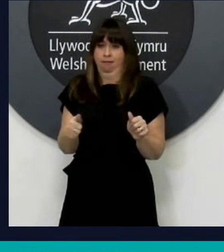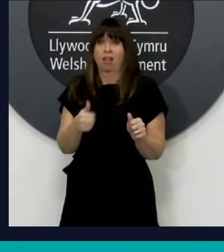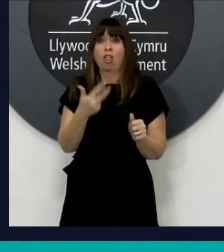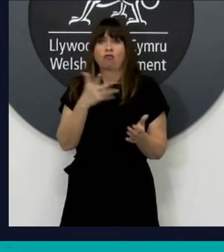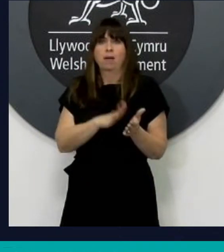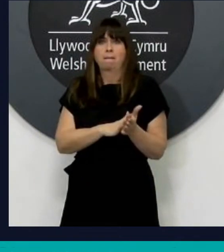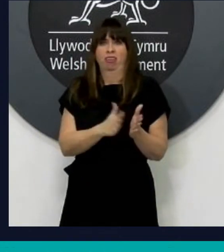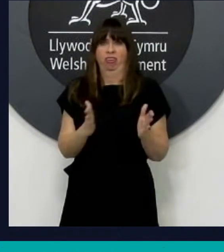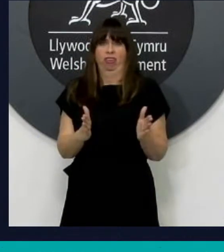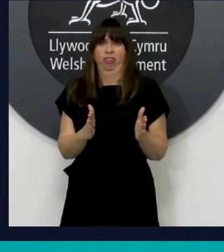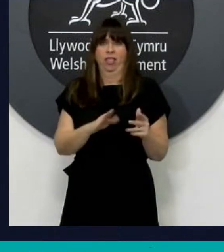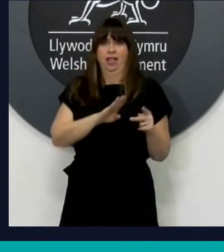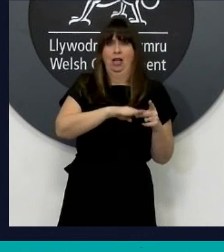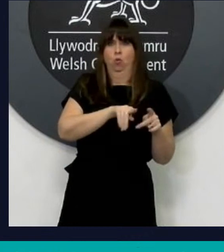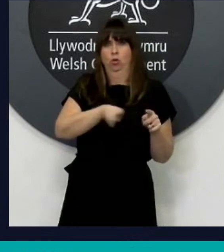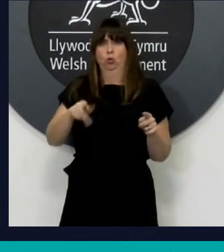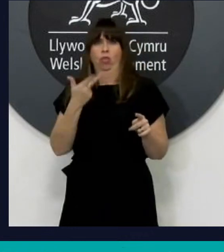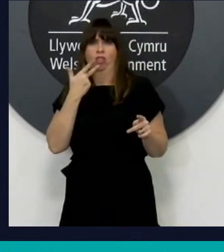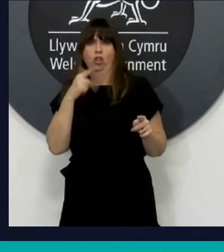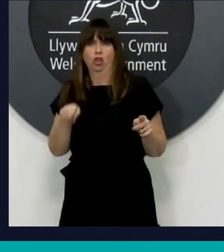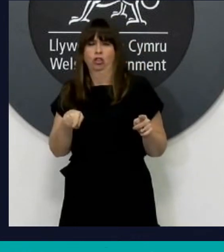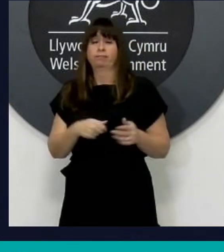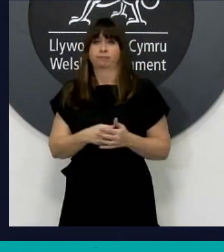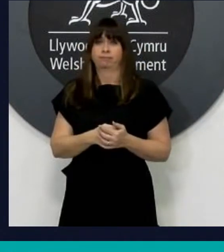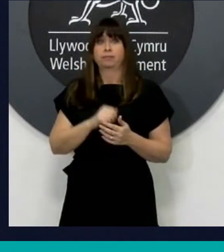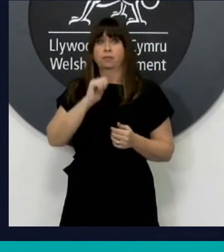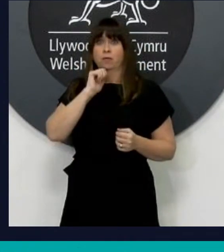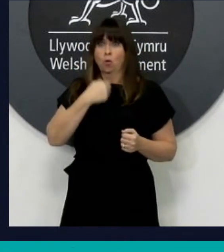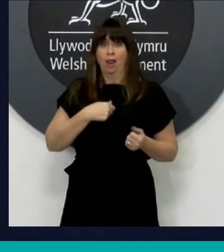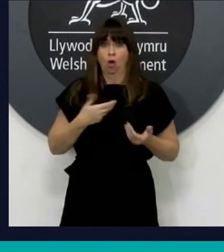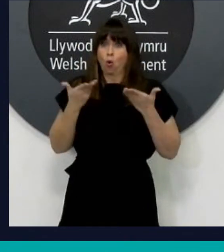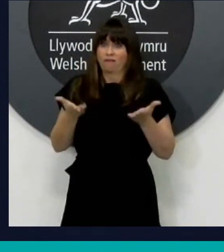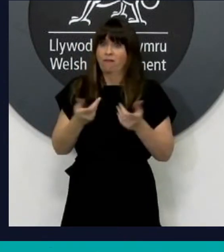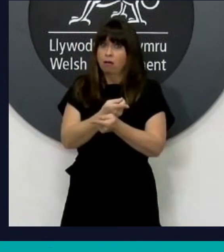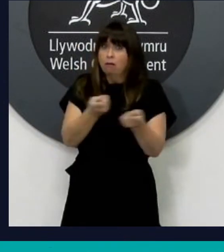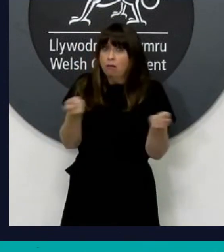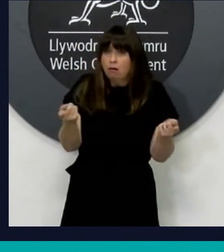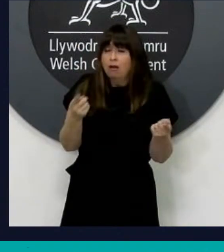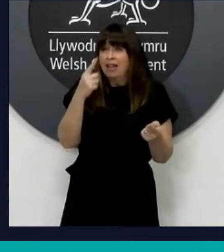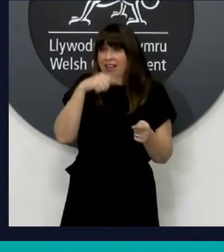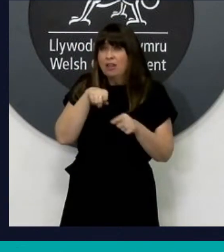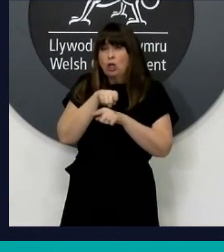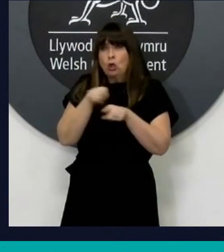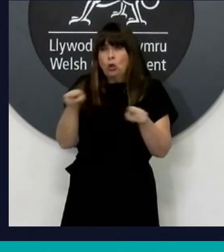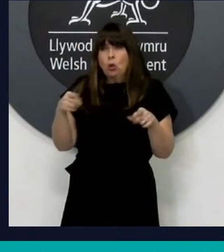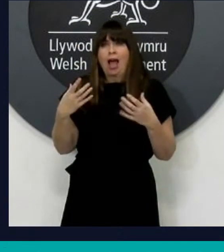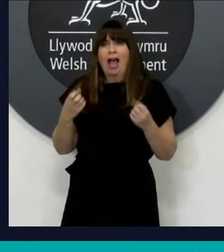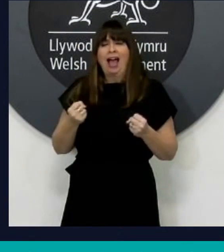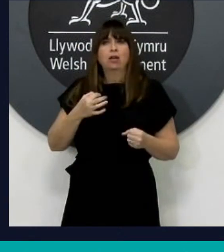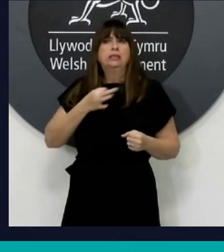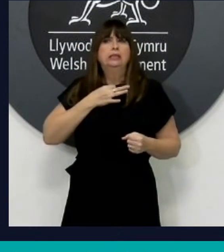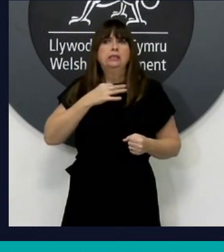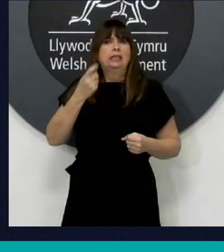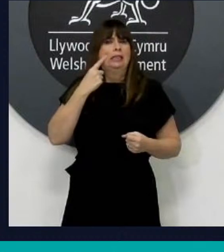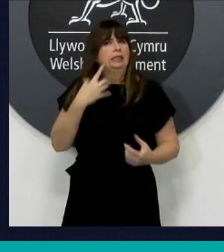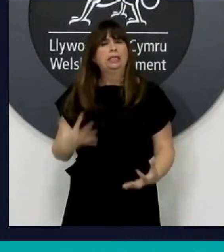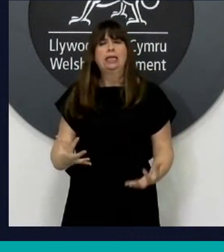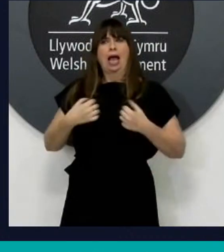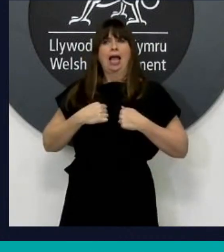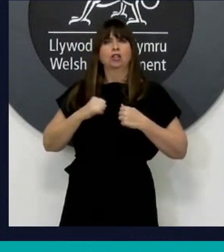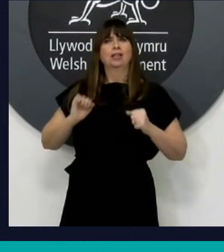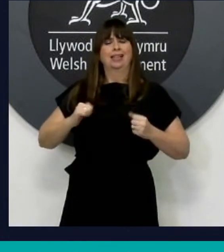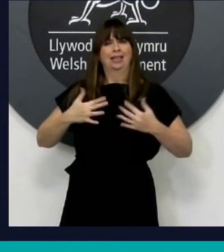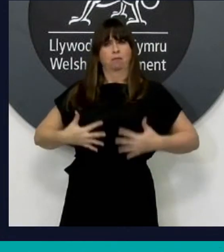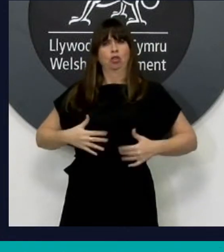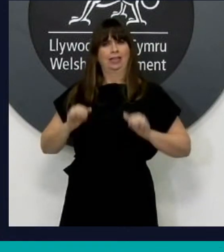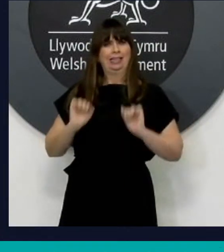as possible. We will also offer the booster to all people who are severely immunocompromised, who have